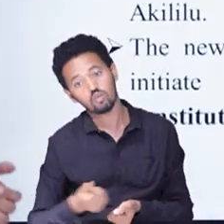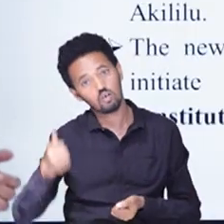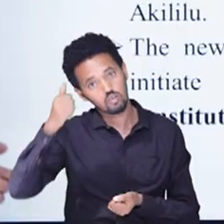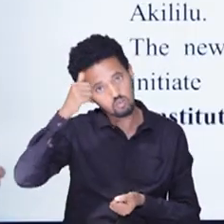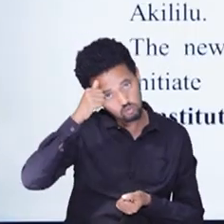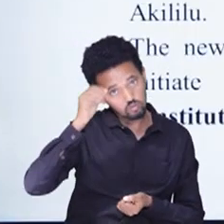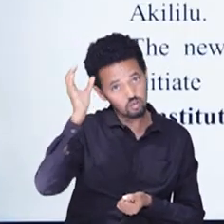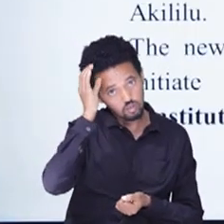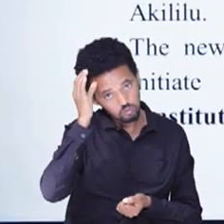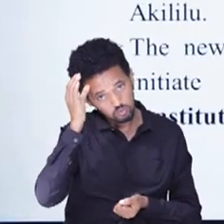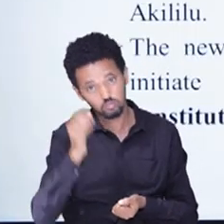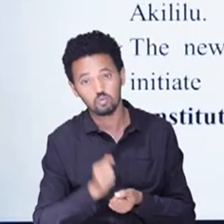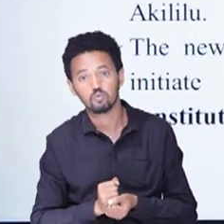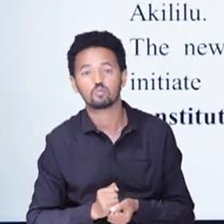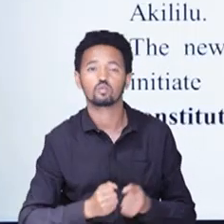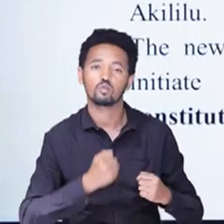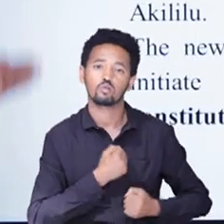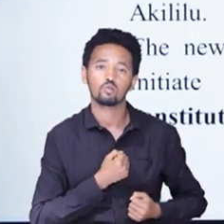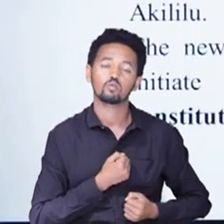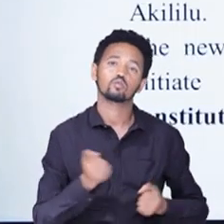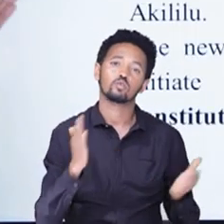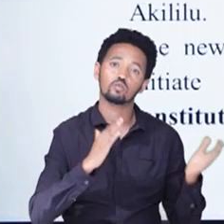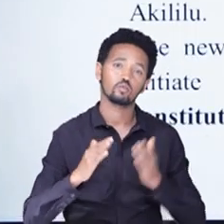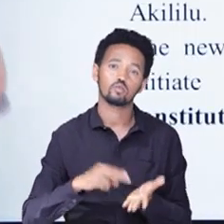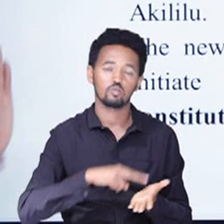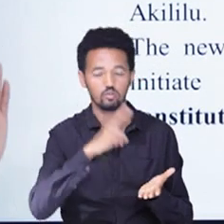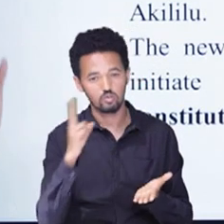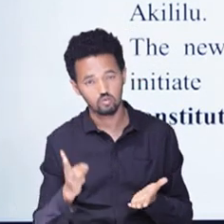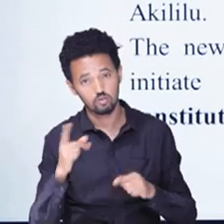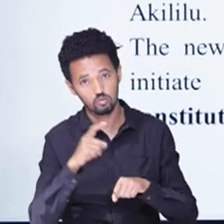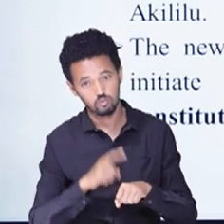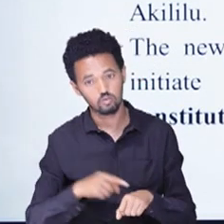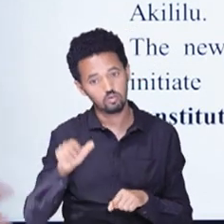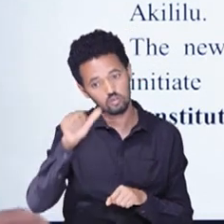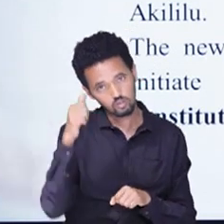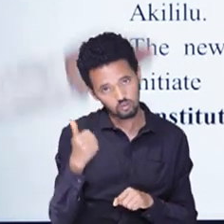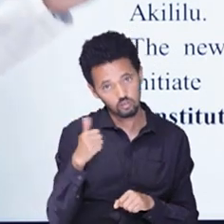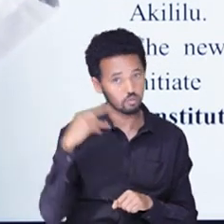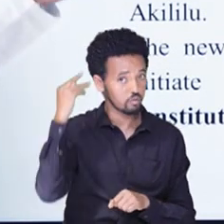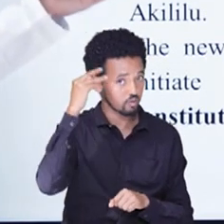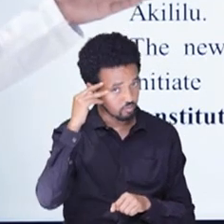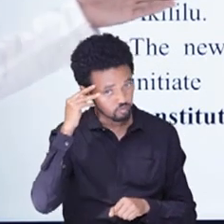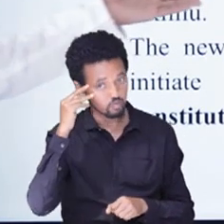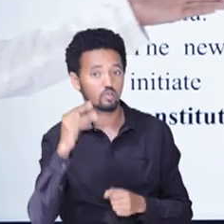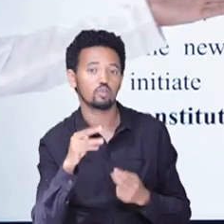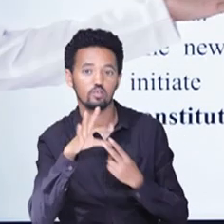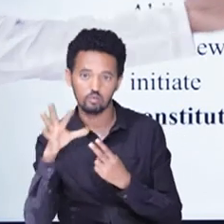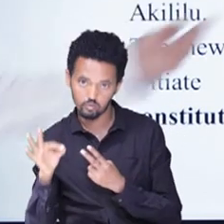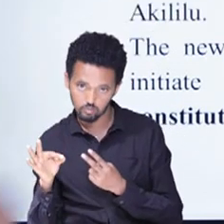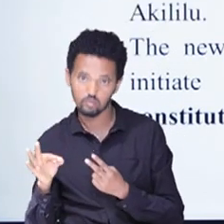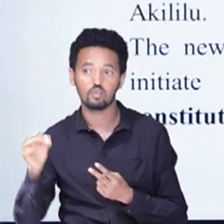Habtewolde, unable to solve the problem, then he was replaced by another Prime Minister,